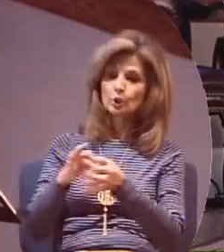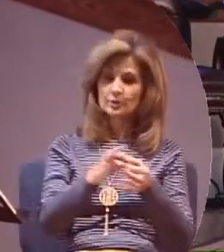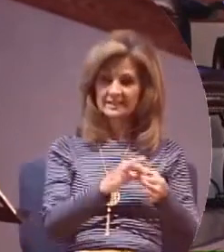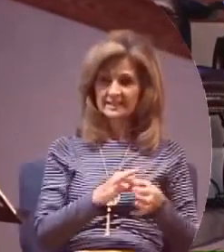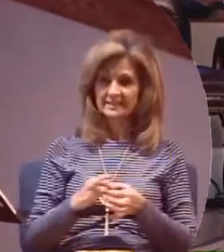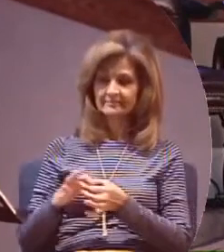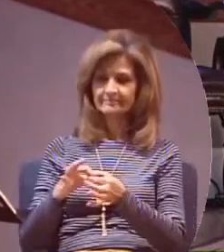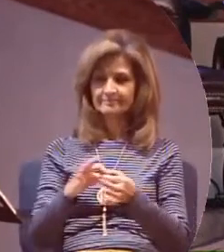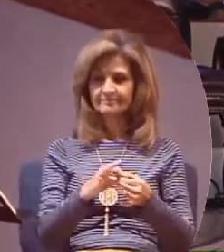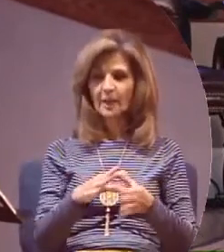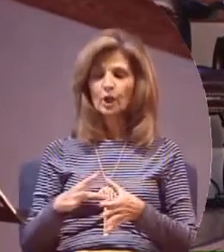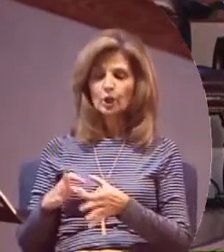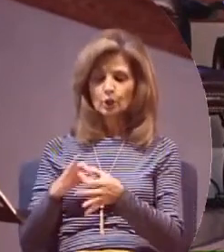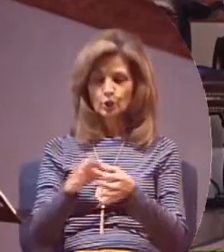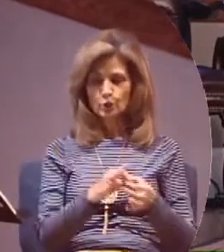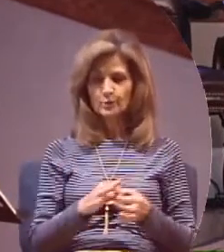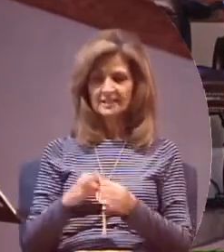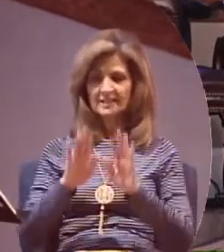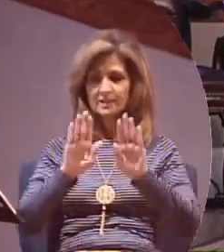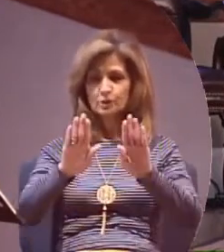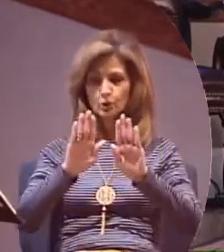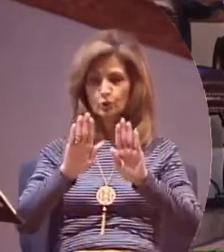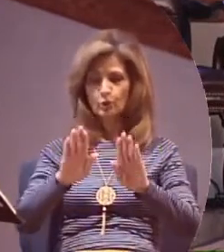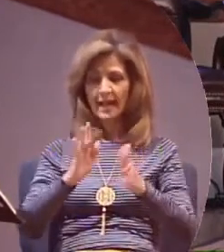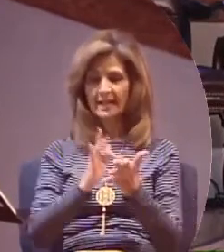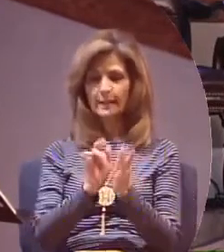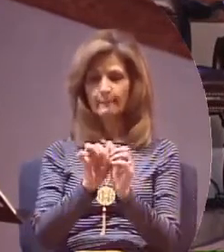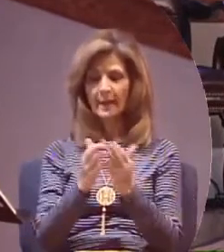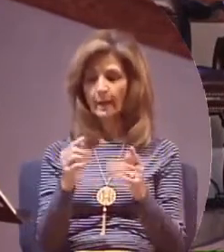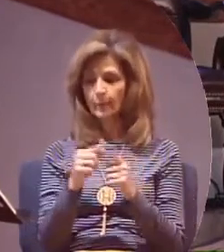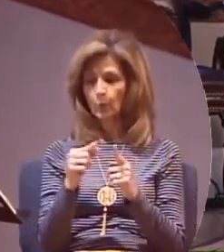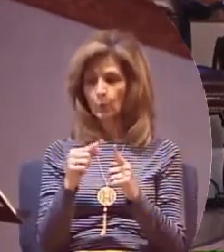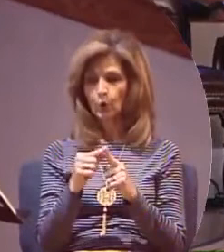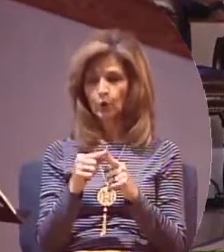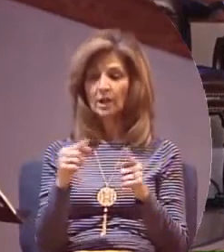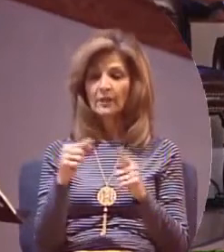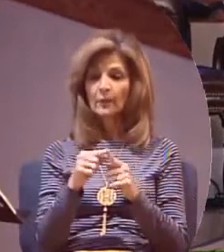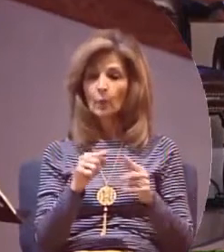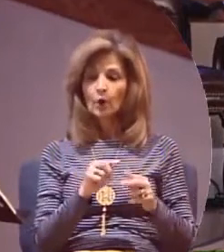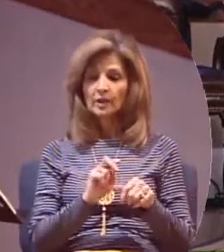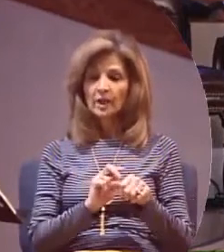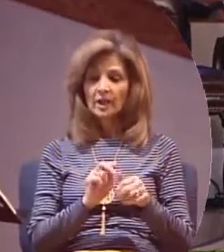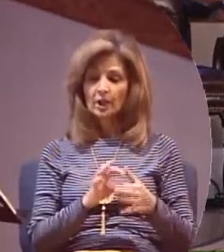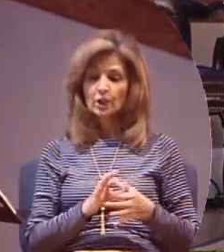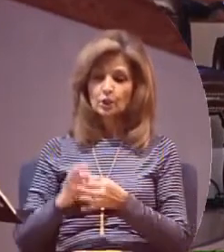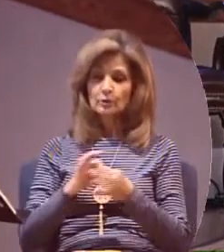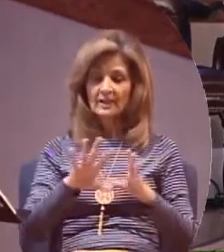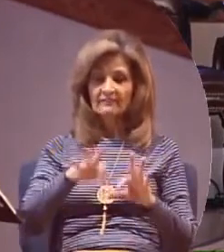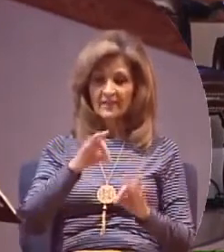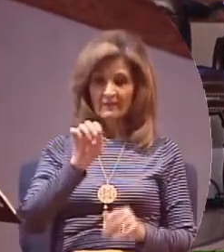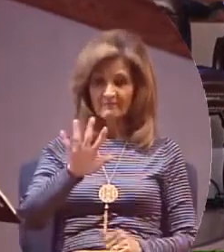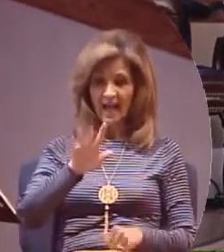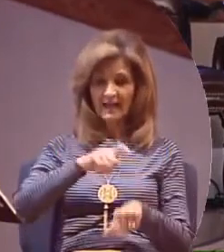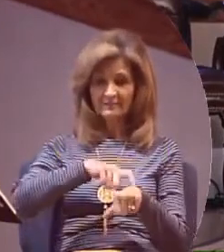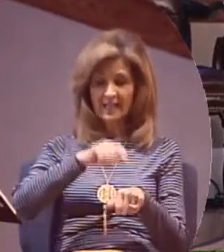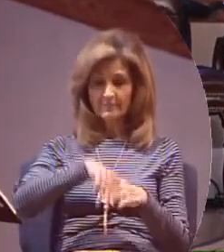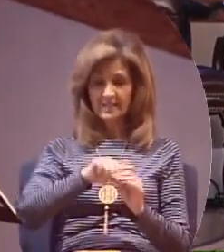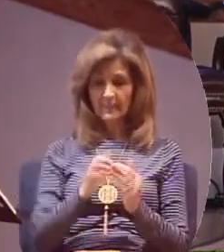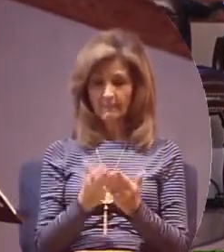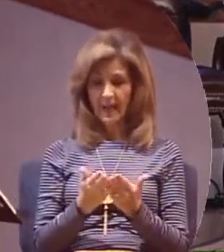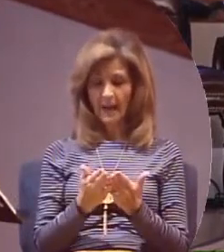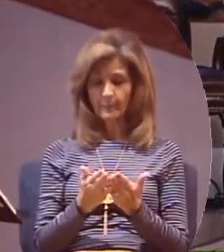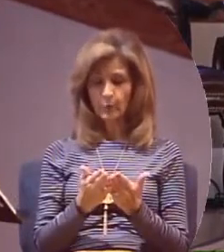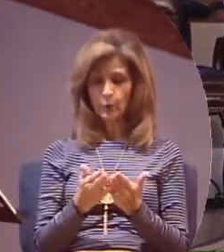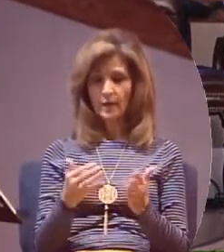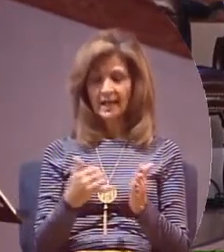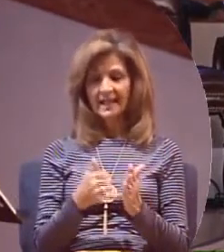Unity. Unity is a great Bible word. The word unity is only found five times in the Bible. It